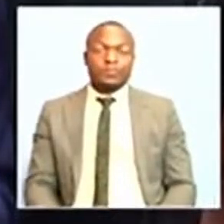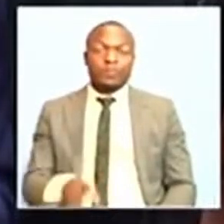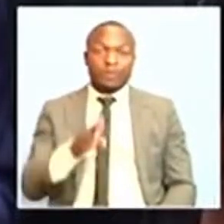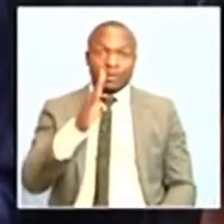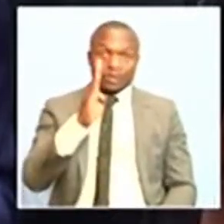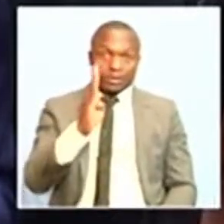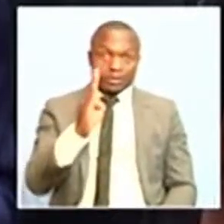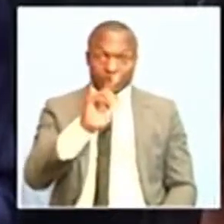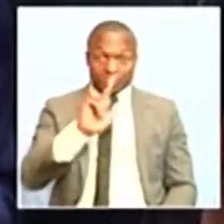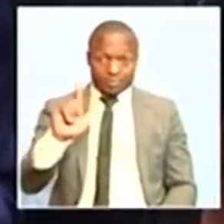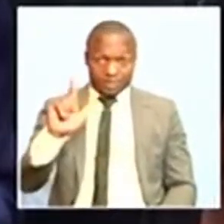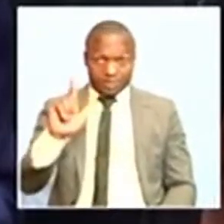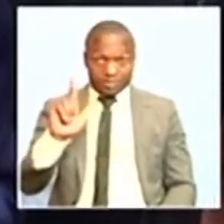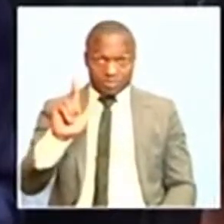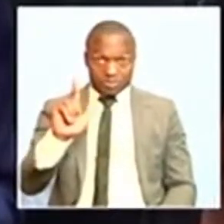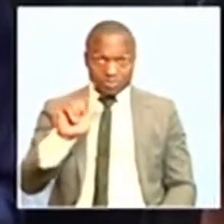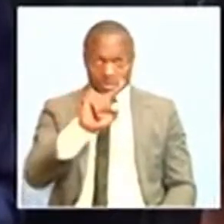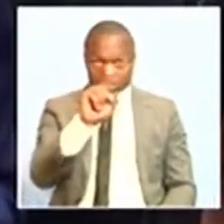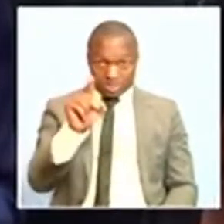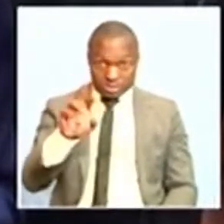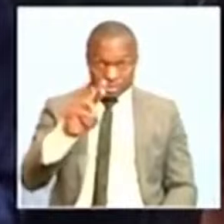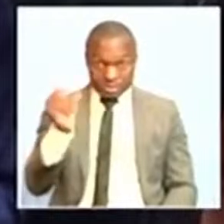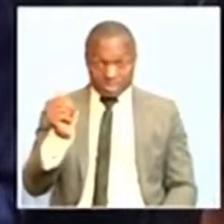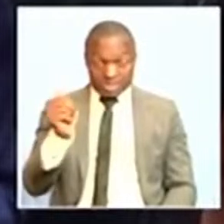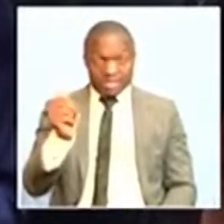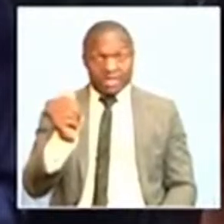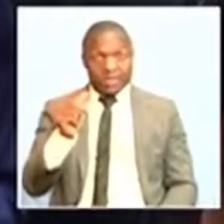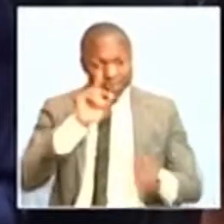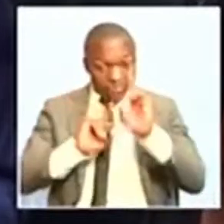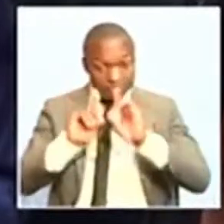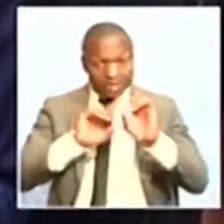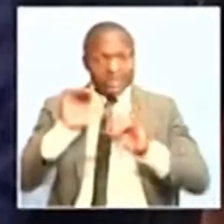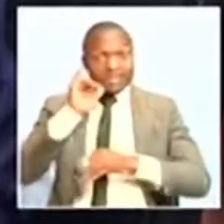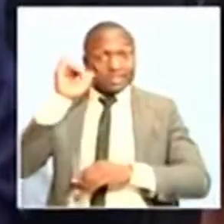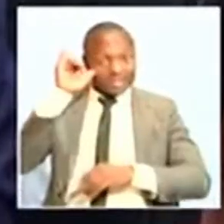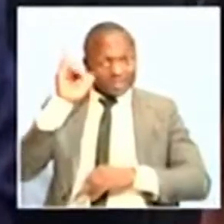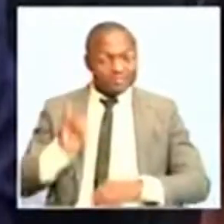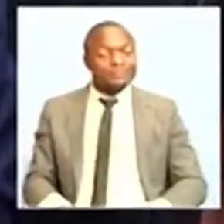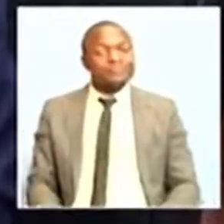for ZRI. Just like we discussed yesterday, Chair,